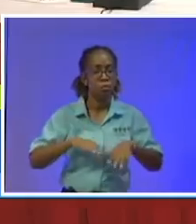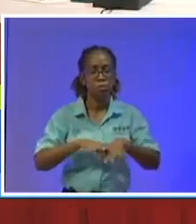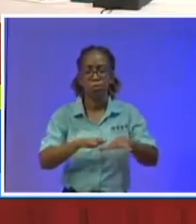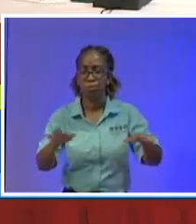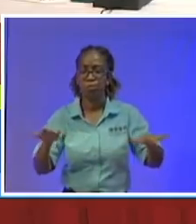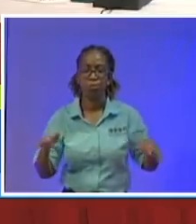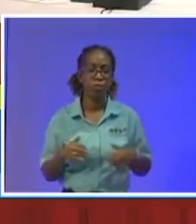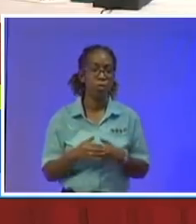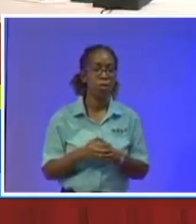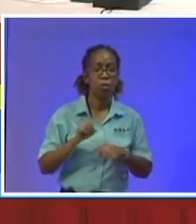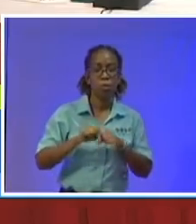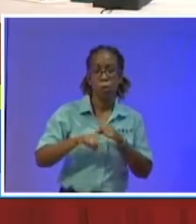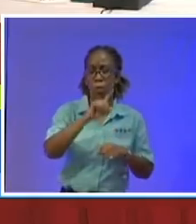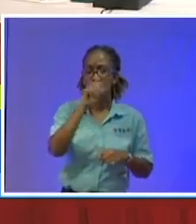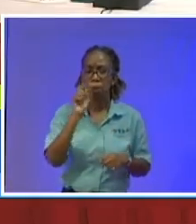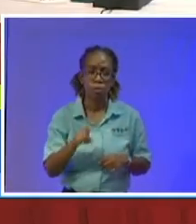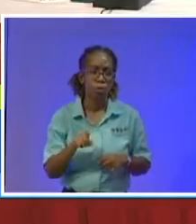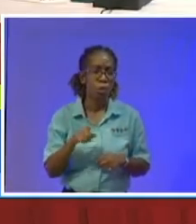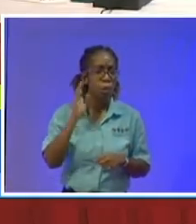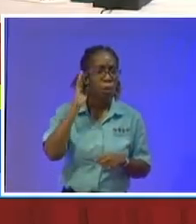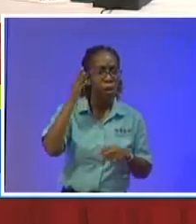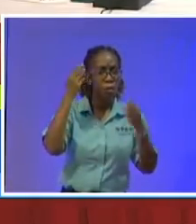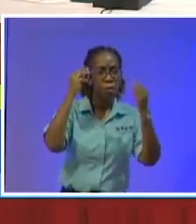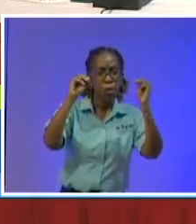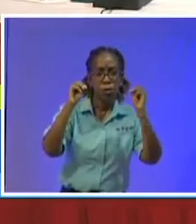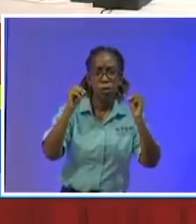refocus its on its